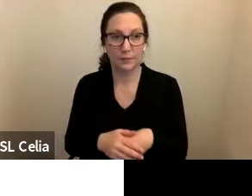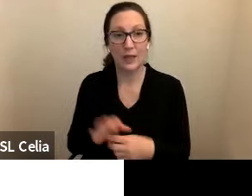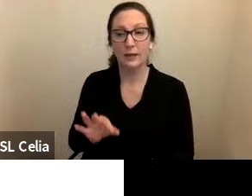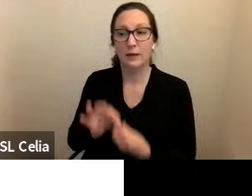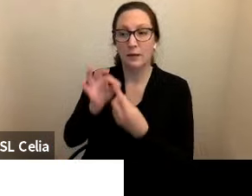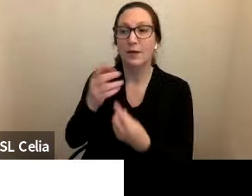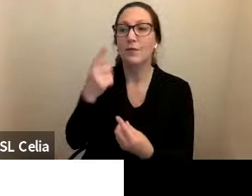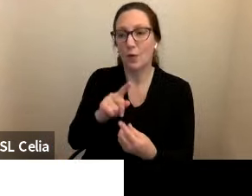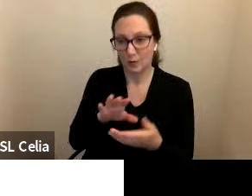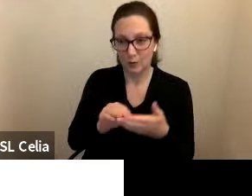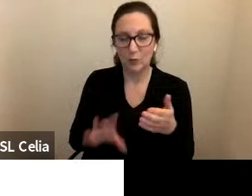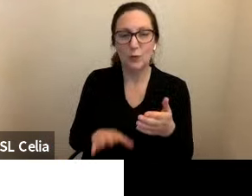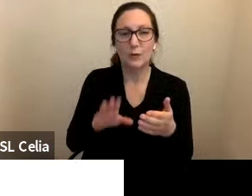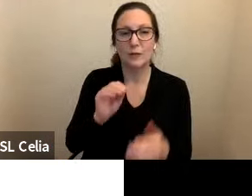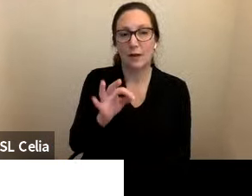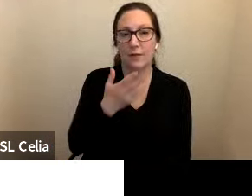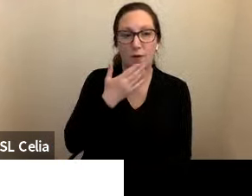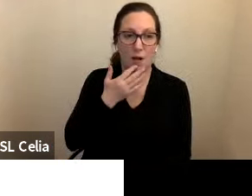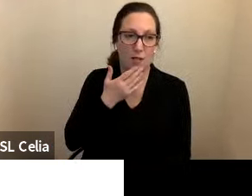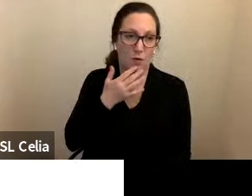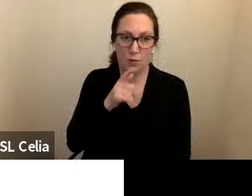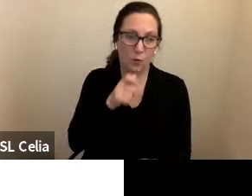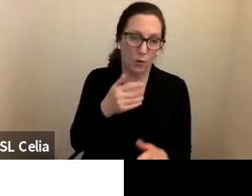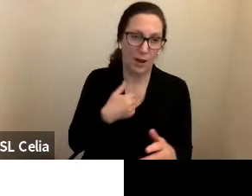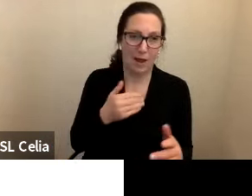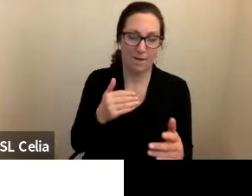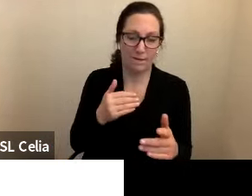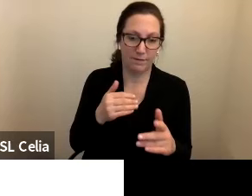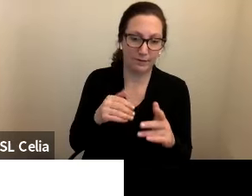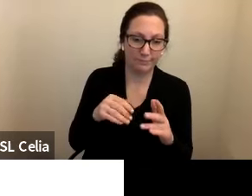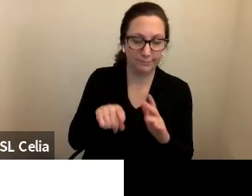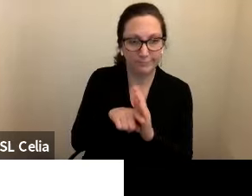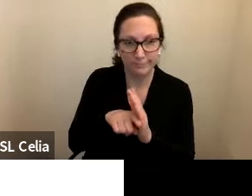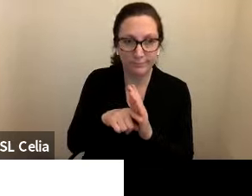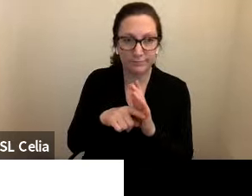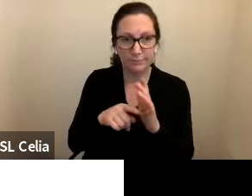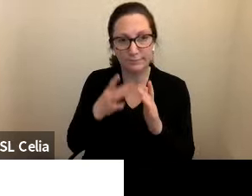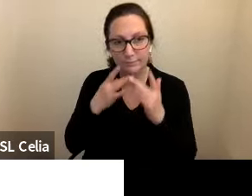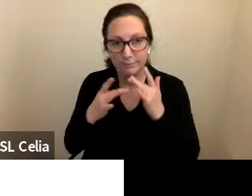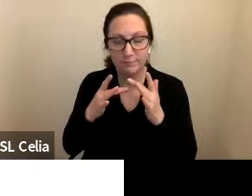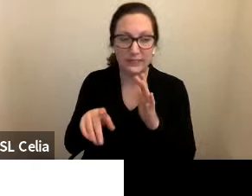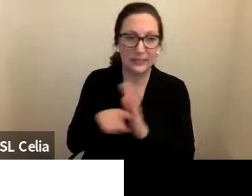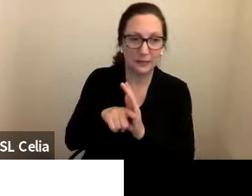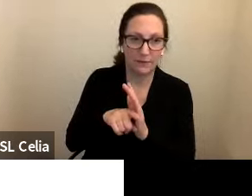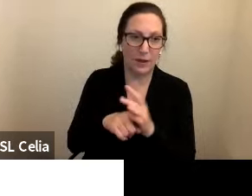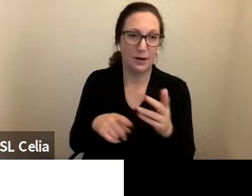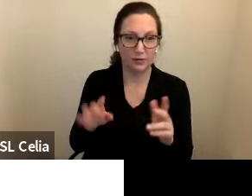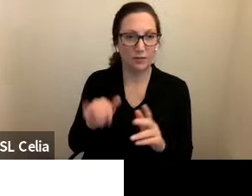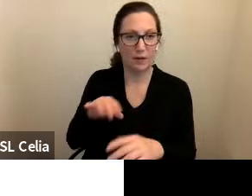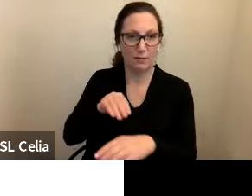in historically marginalized circumstance, stereotype threat can affect test scores, and that has